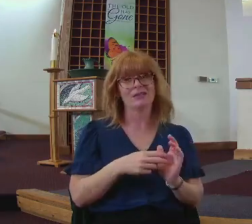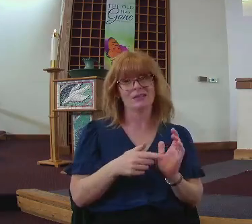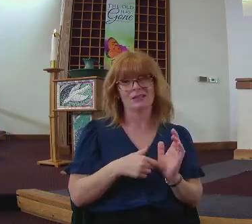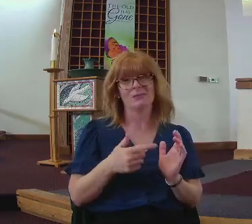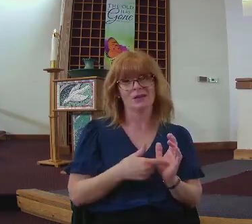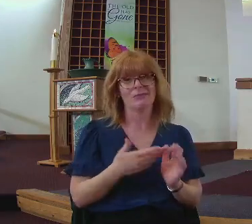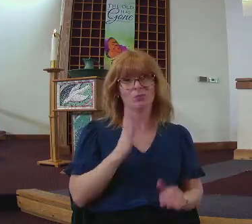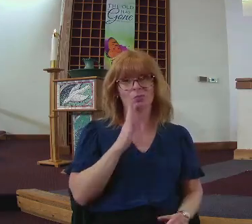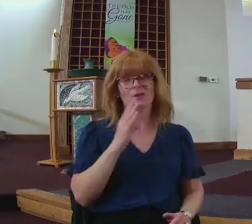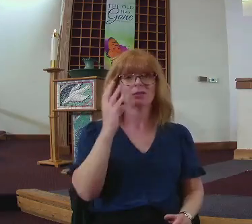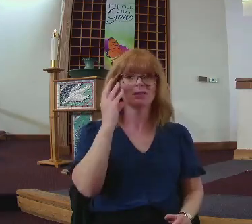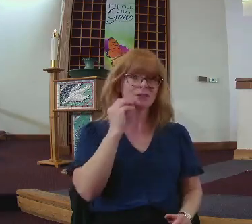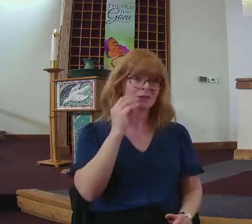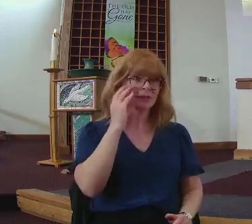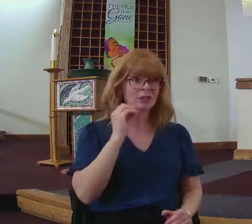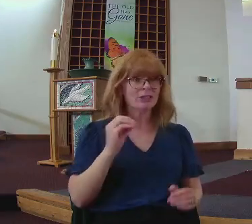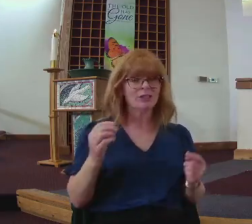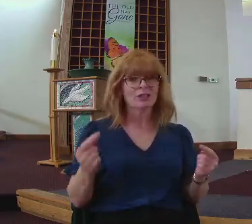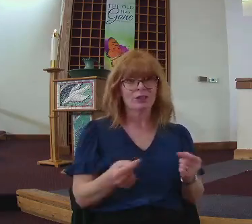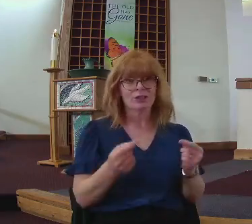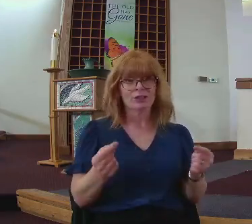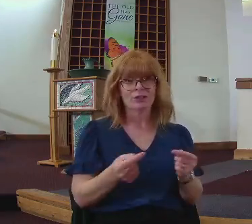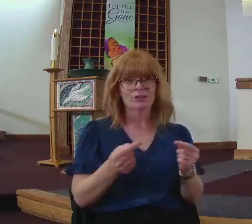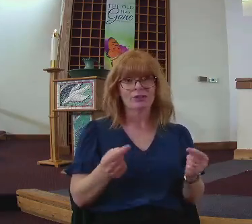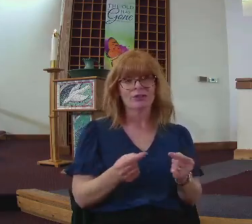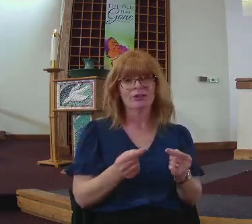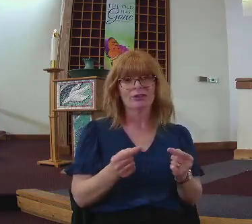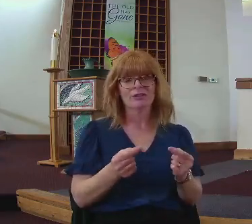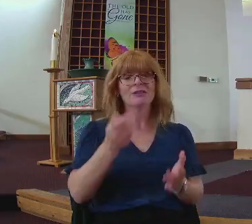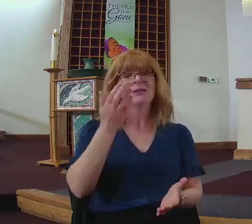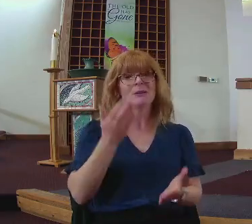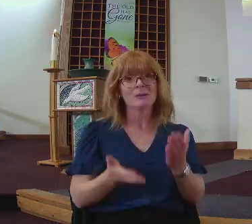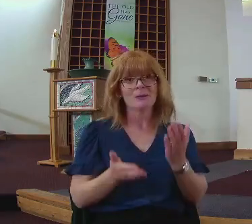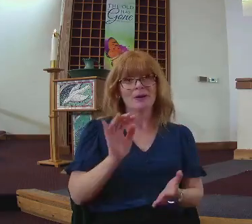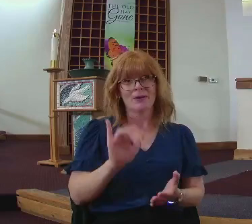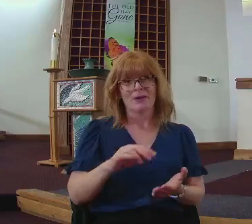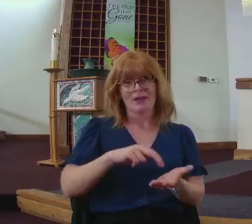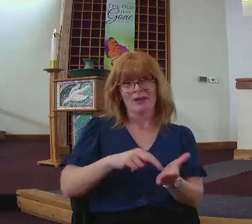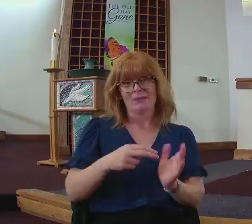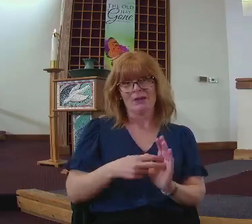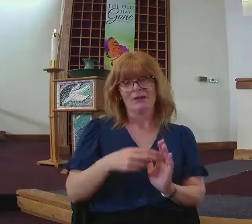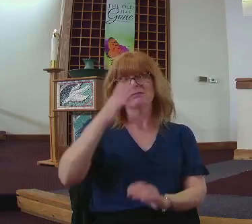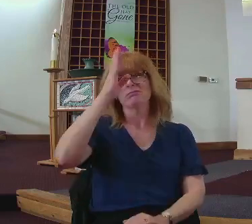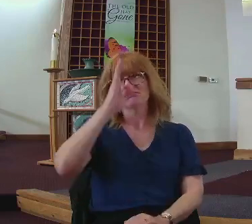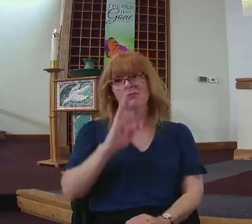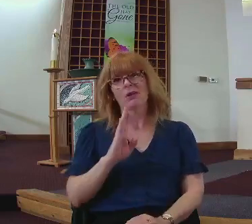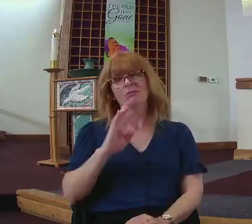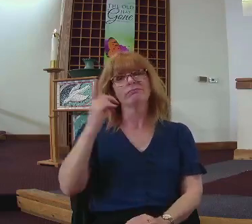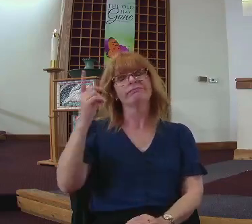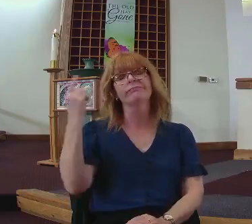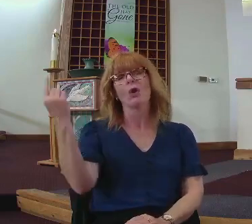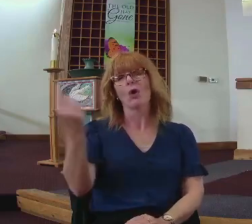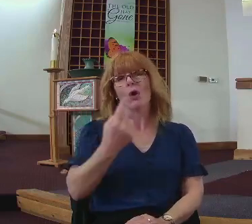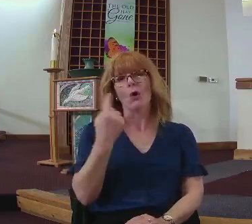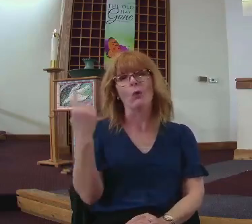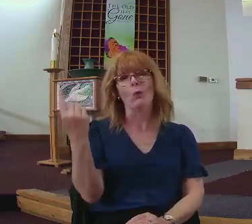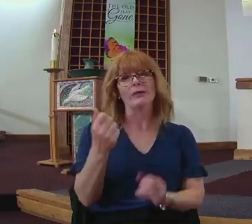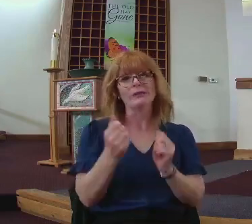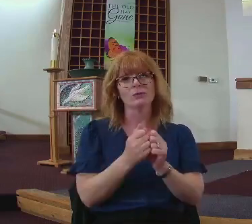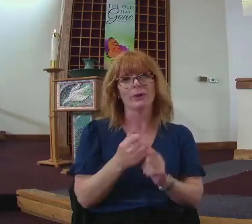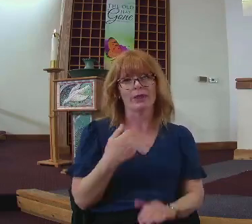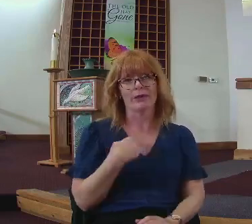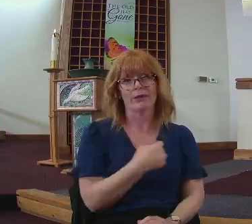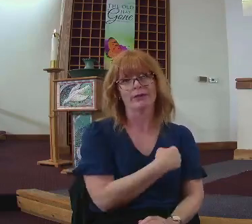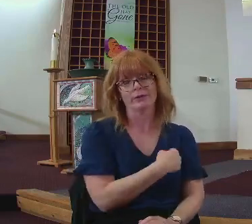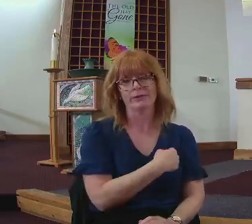But perhaps maybe it means that God is always going to be with us and will always be